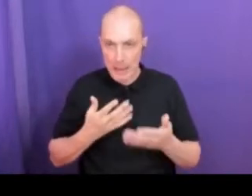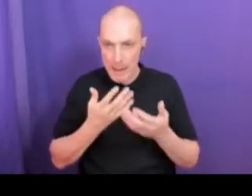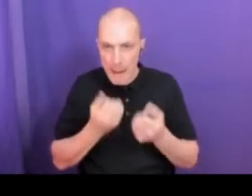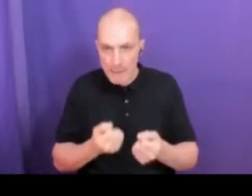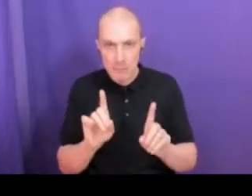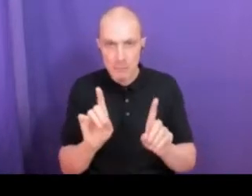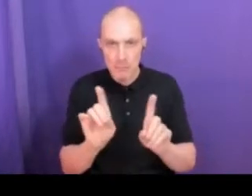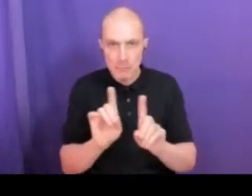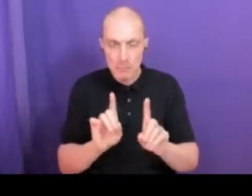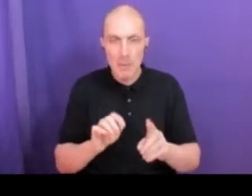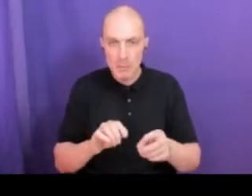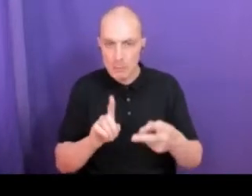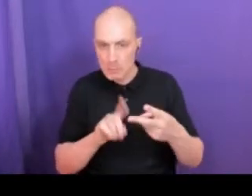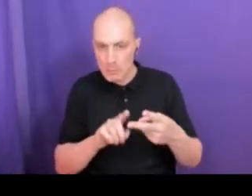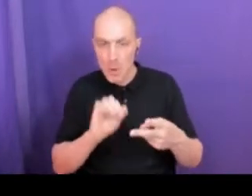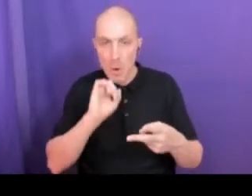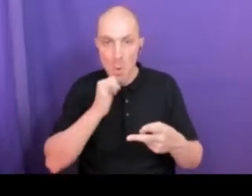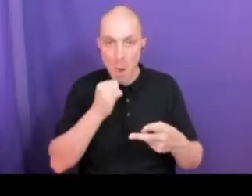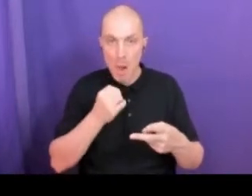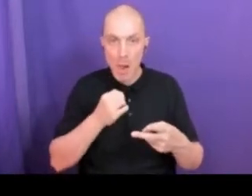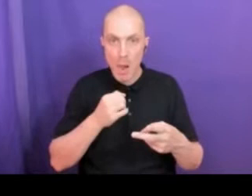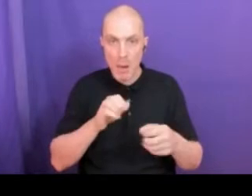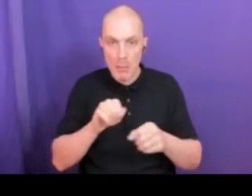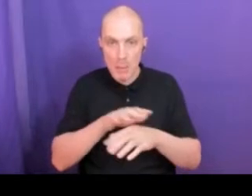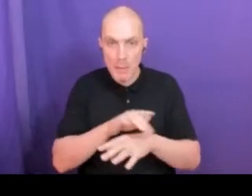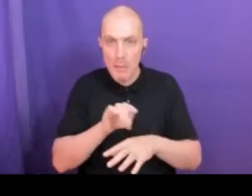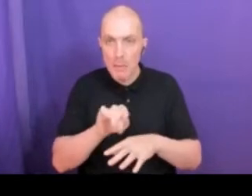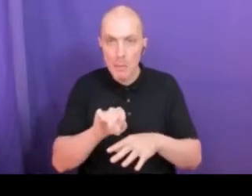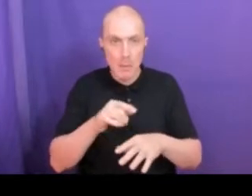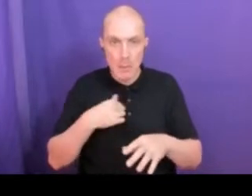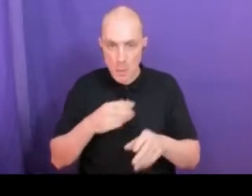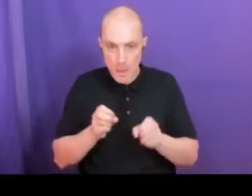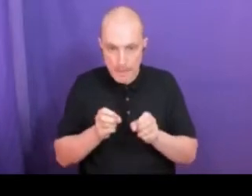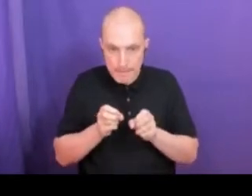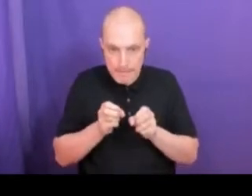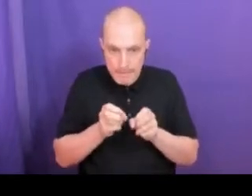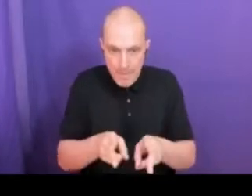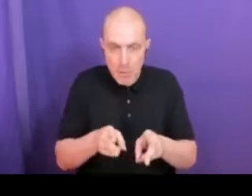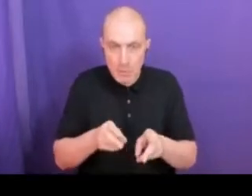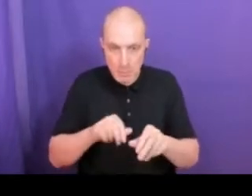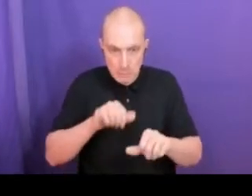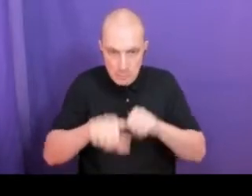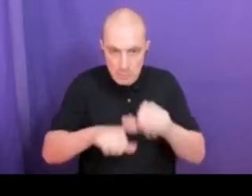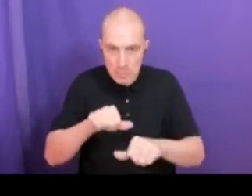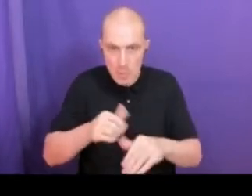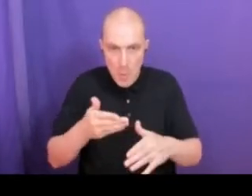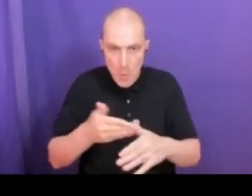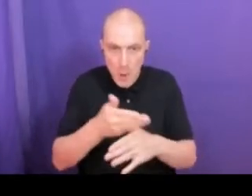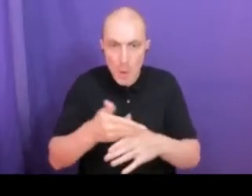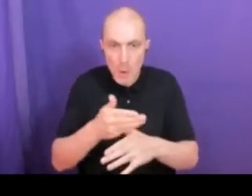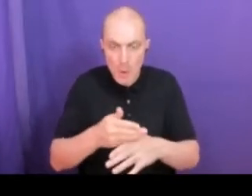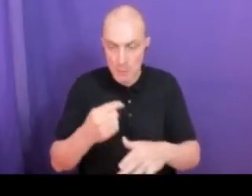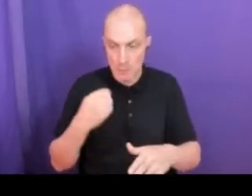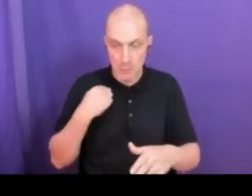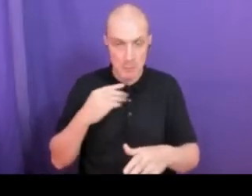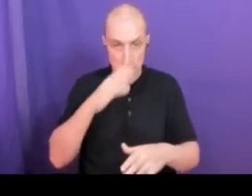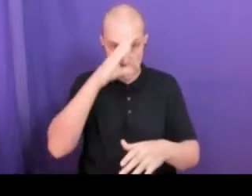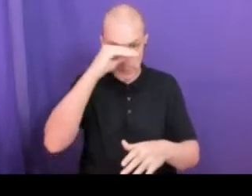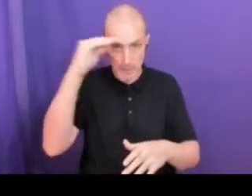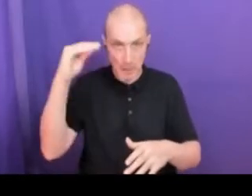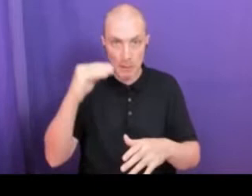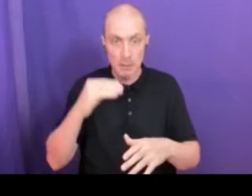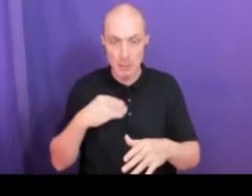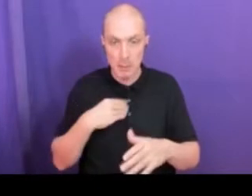methodology behind some of the work I've been doing just over this summer just gone, which relates to a survey of